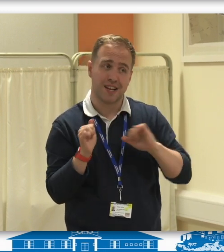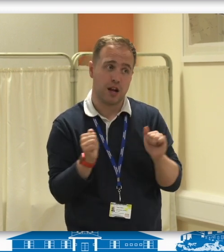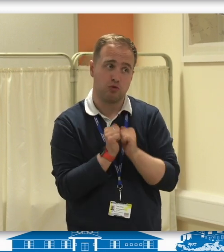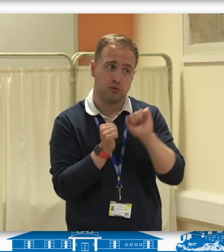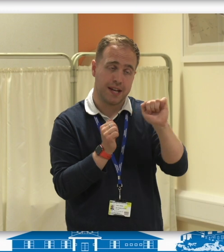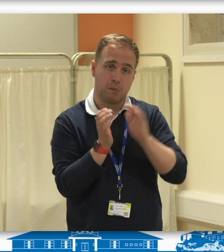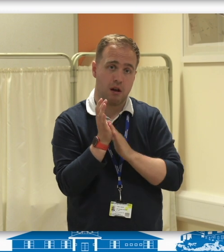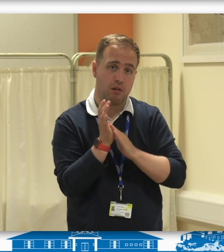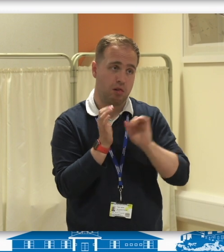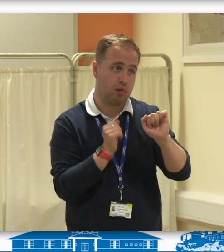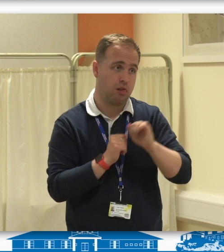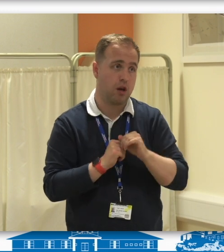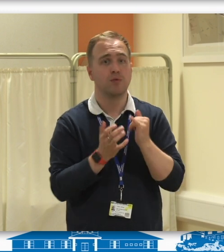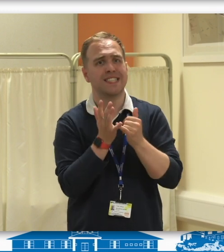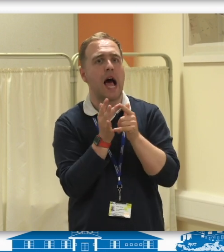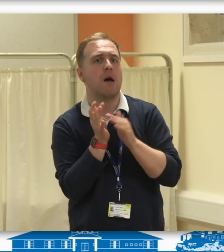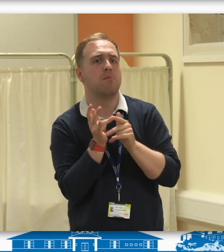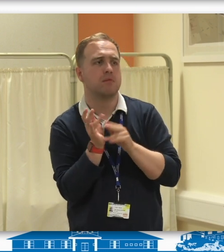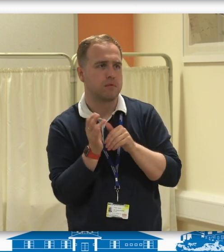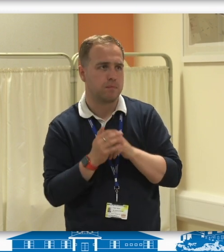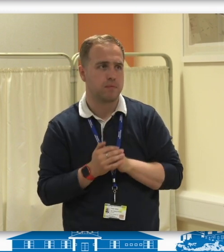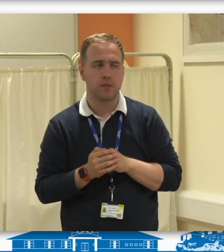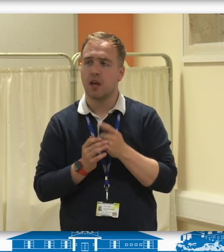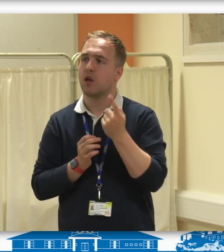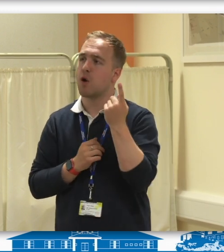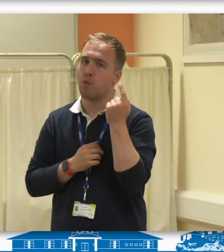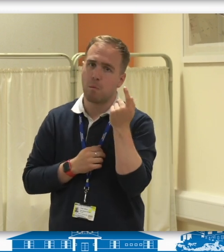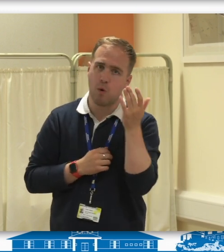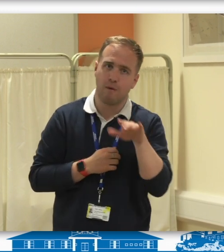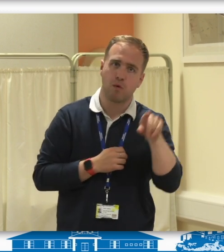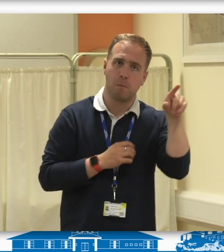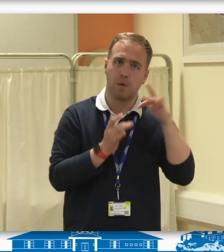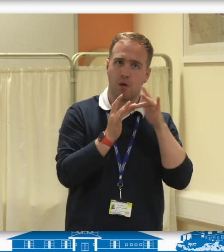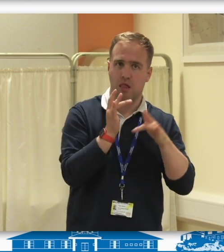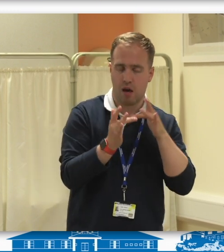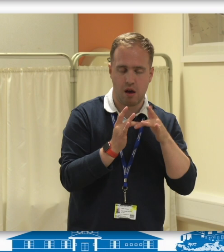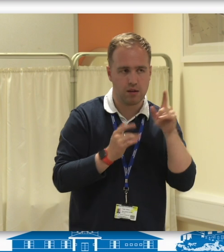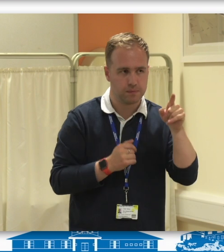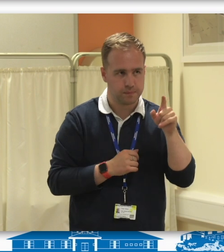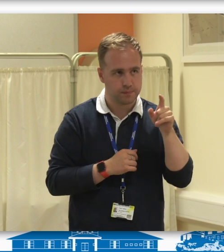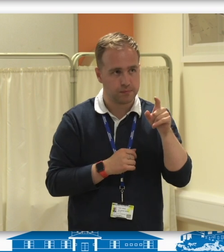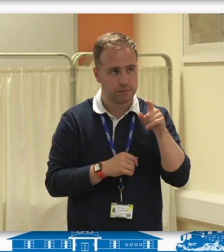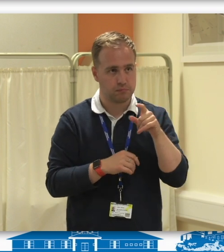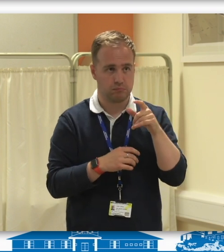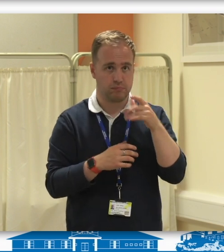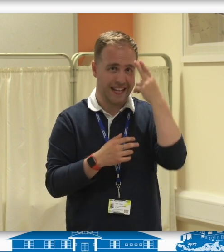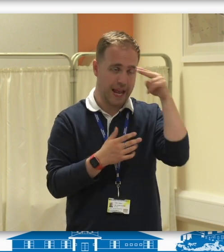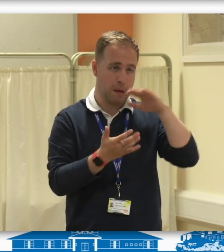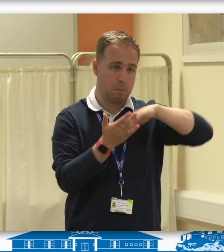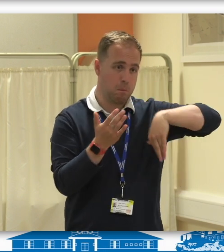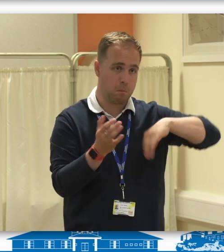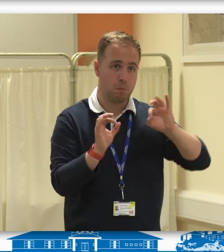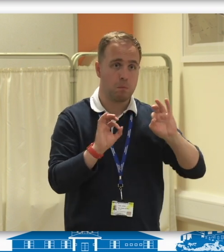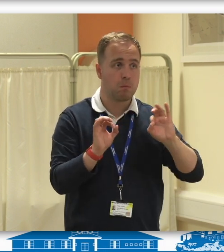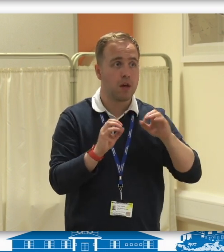you. Simon, sorry. I'll do one more from here and then we'll go back into the room. This one's anonymous. Are you